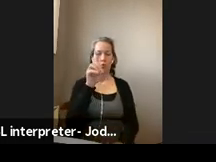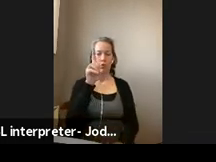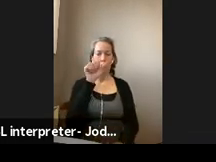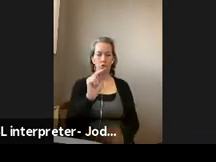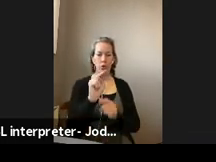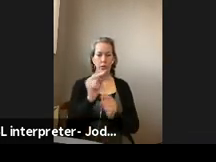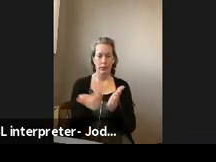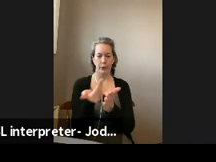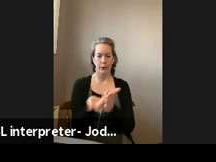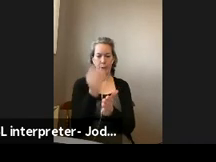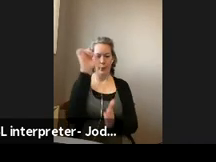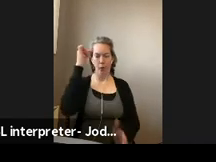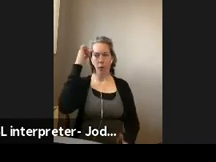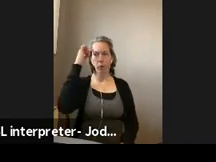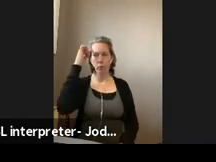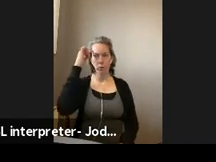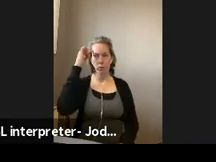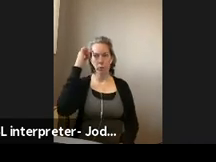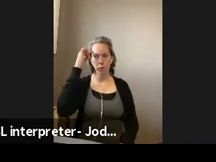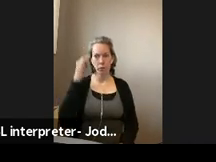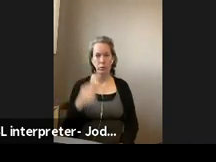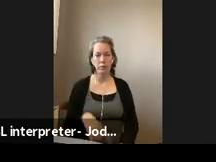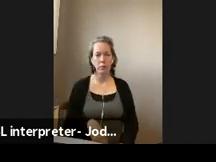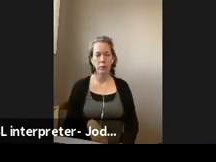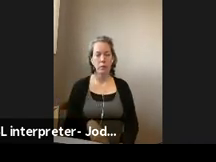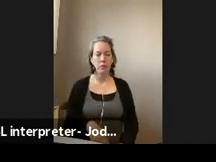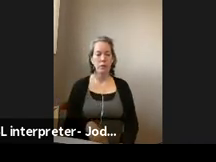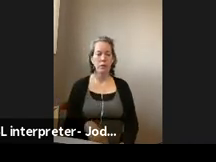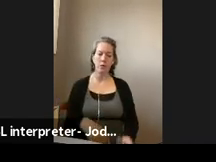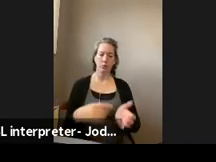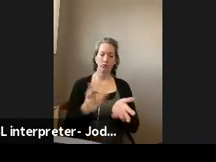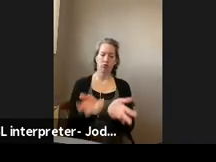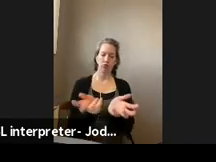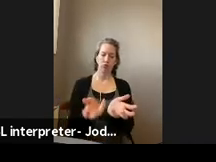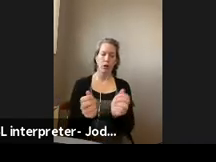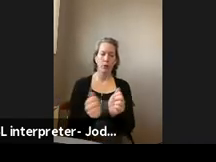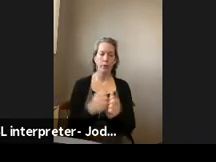and they're in touch, or they're talking to a volunteer who's new at the place. So